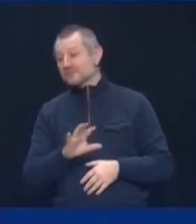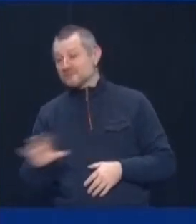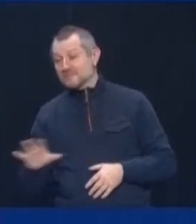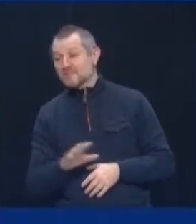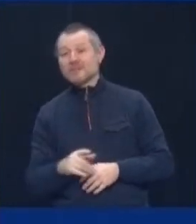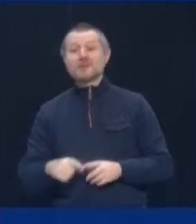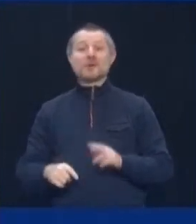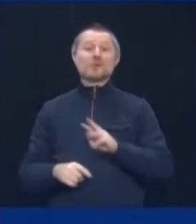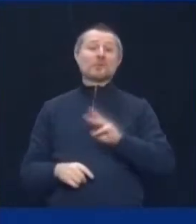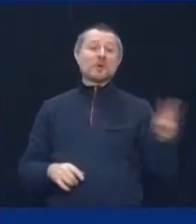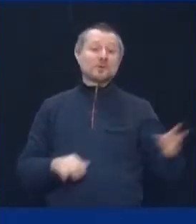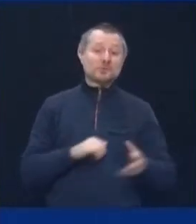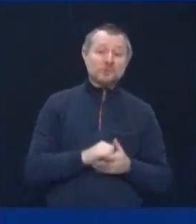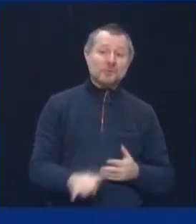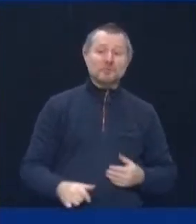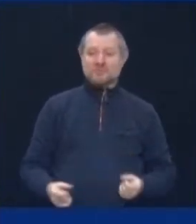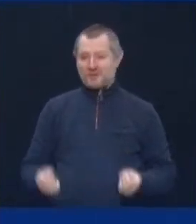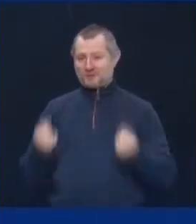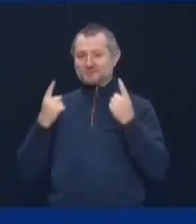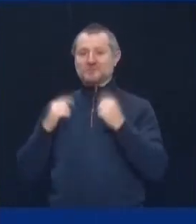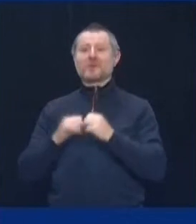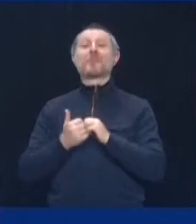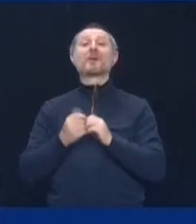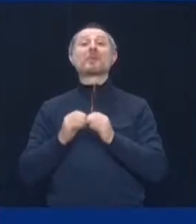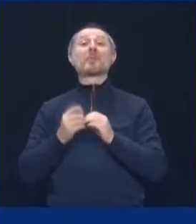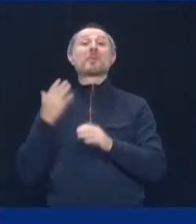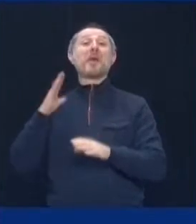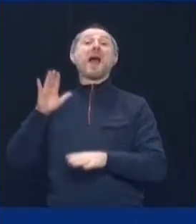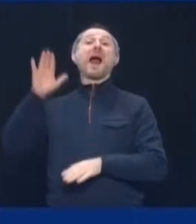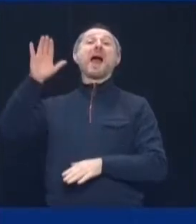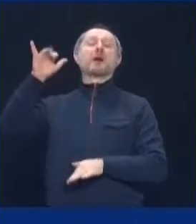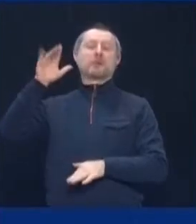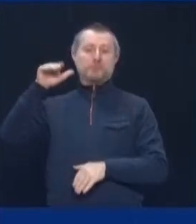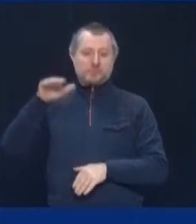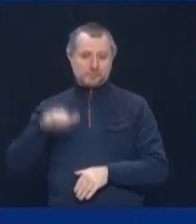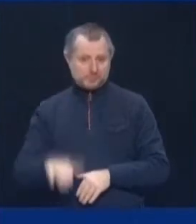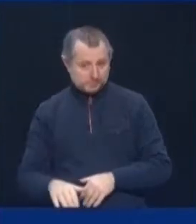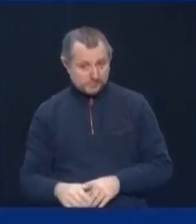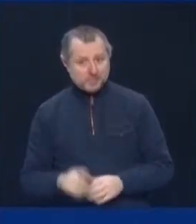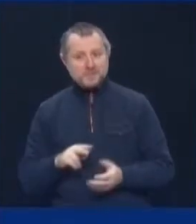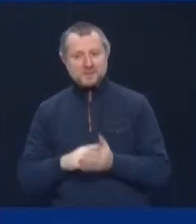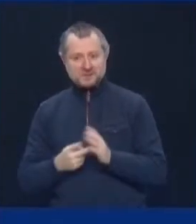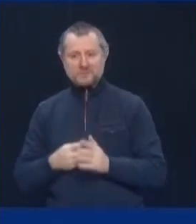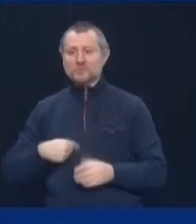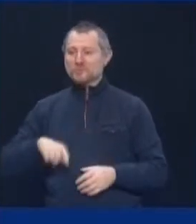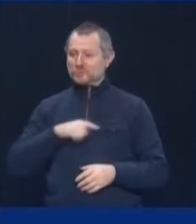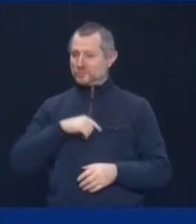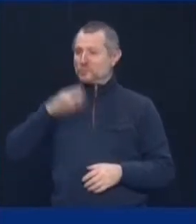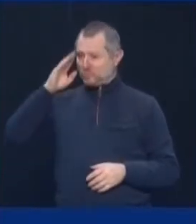number's coming down. So we know that we can change the numbers.